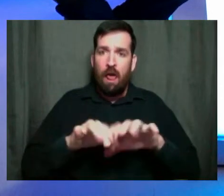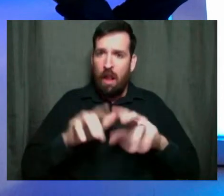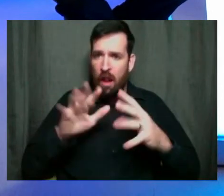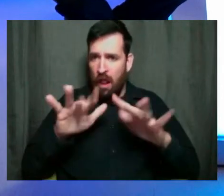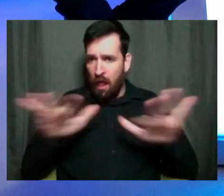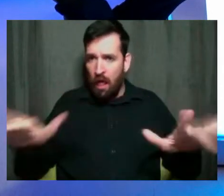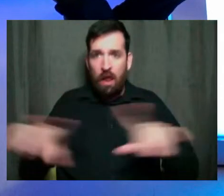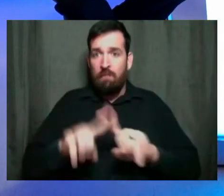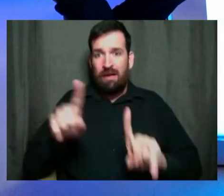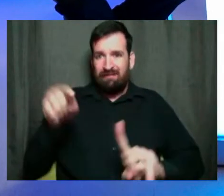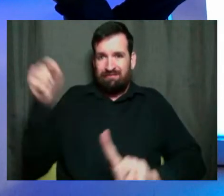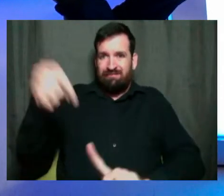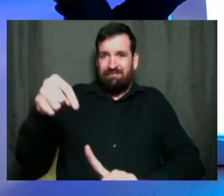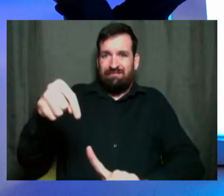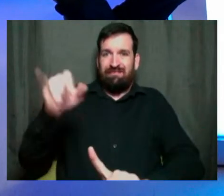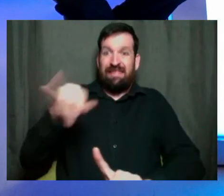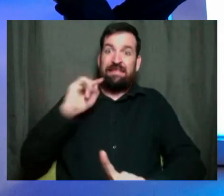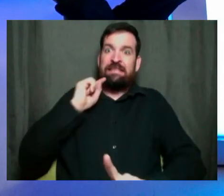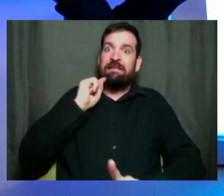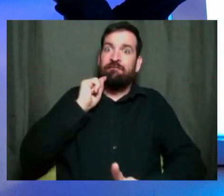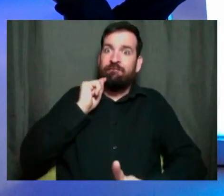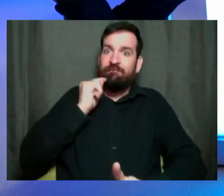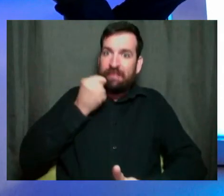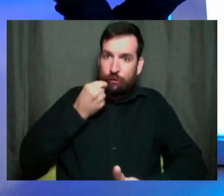a severe kind of